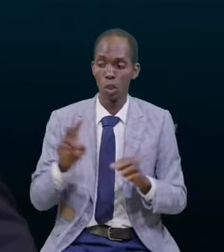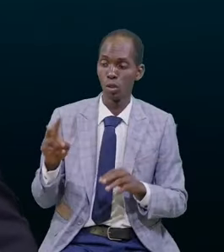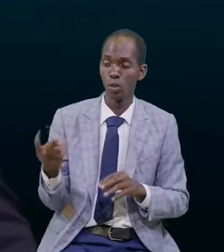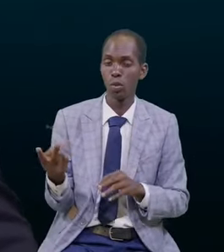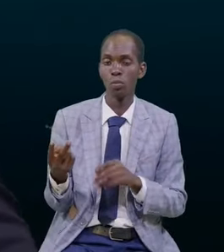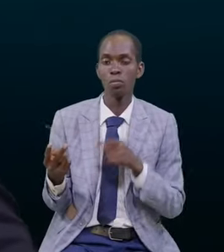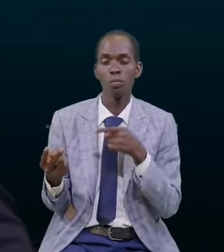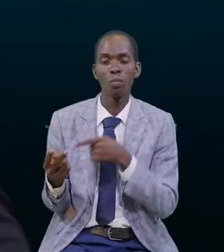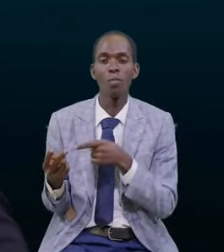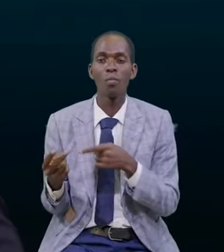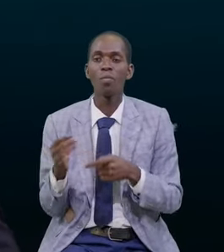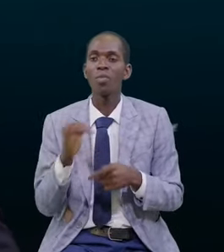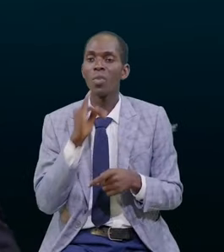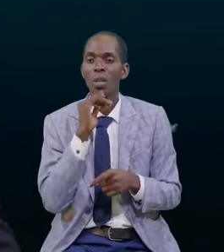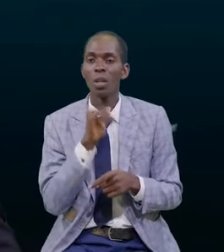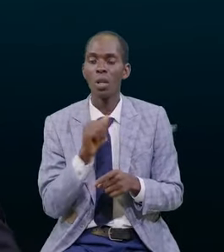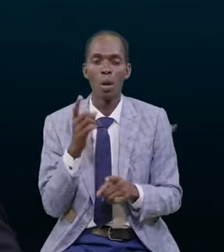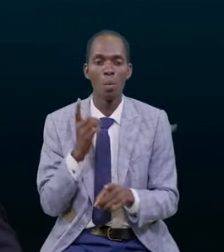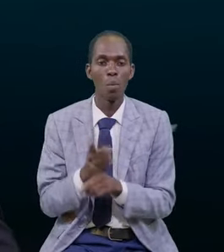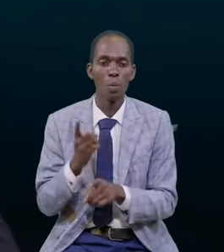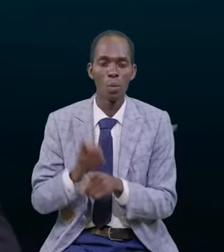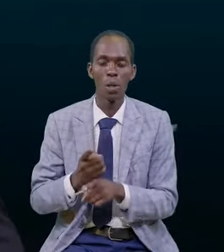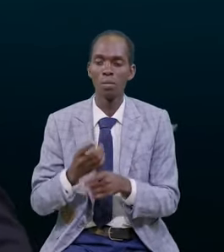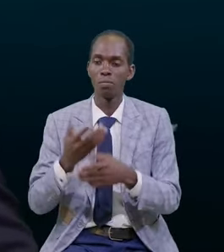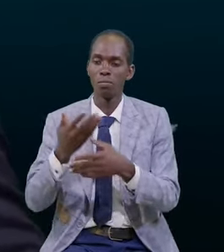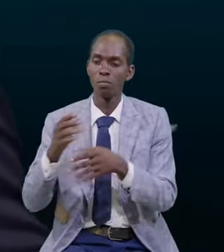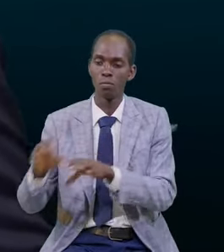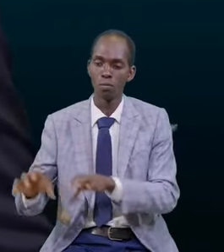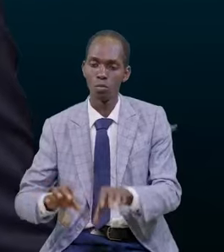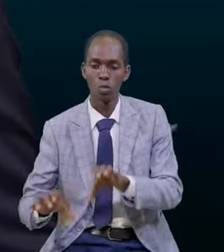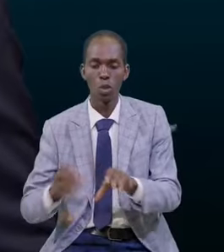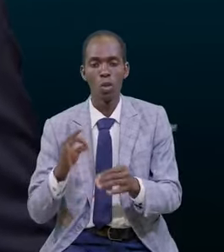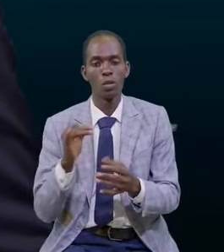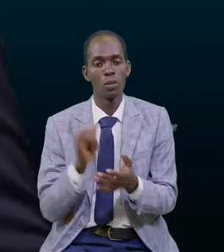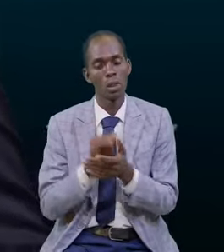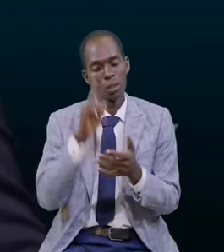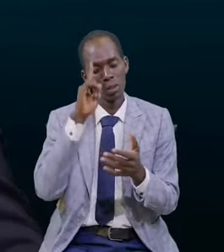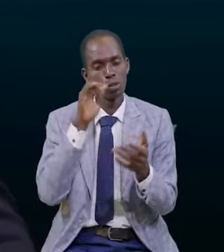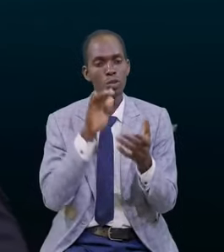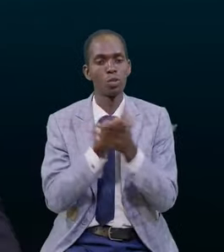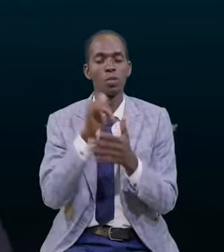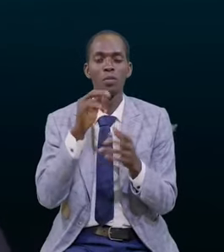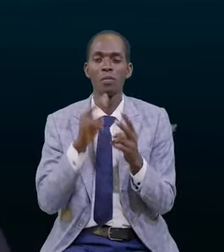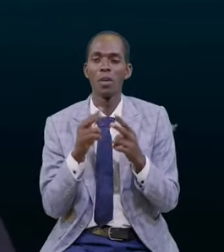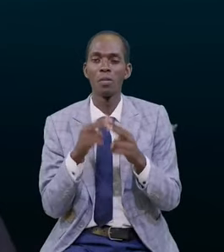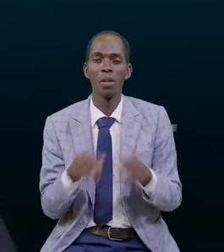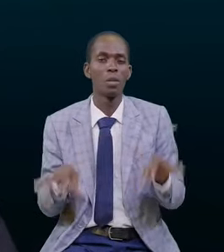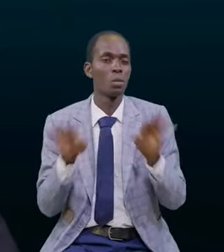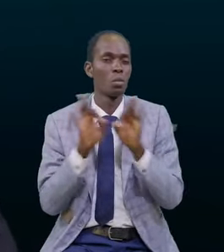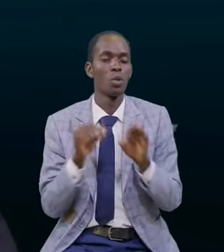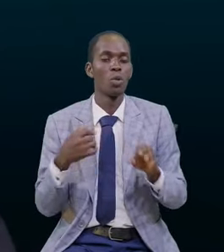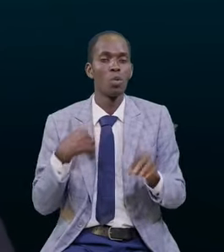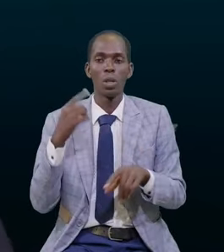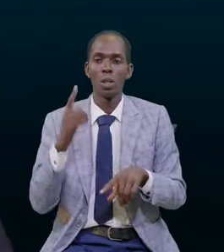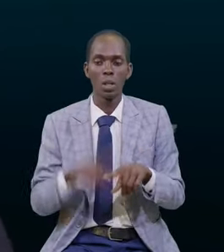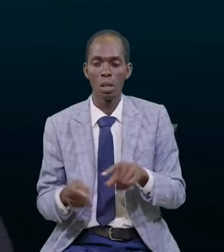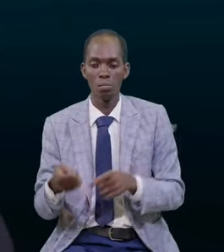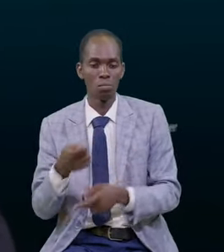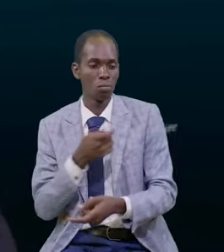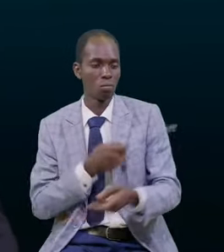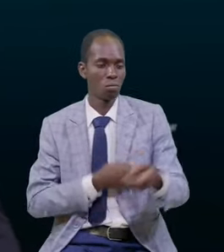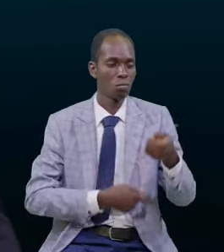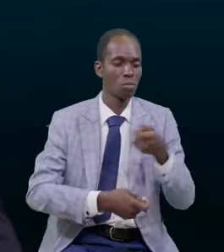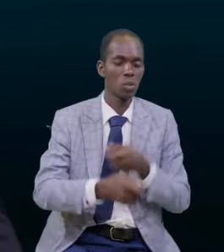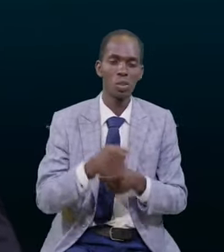a proper discharge of that trust very very important we cannot substitute one for the other it has to